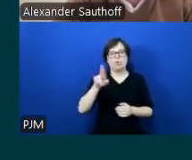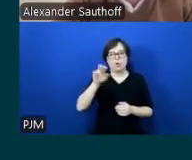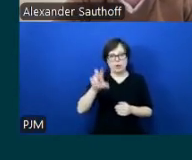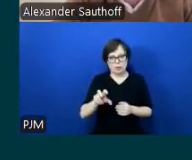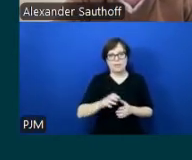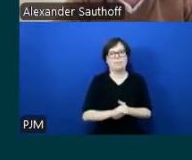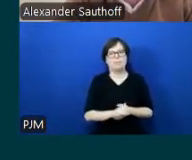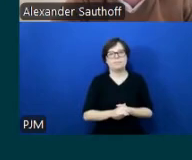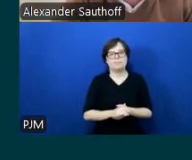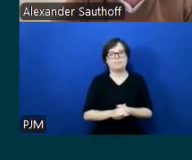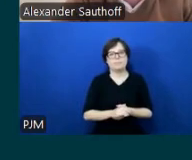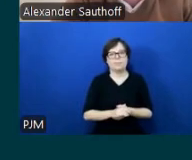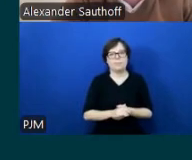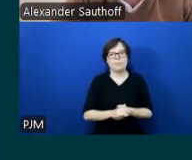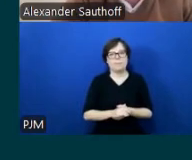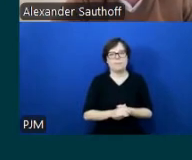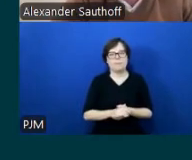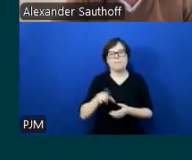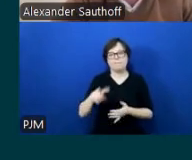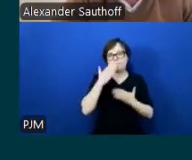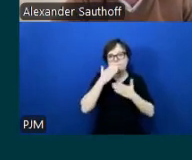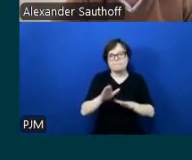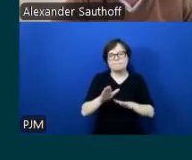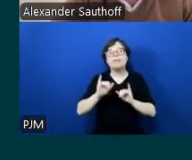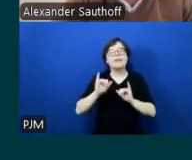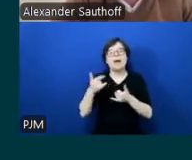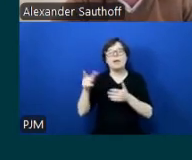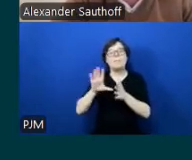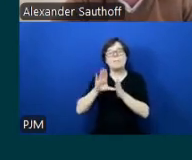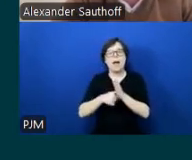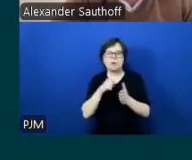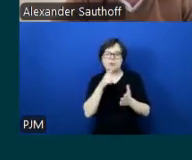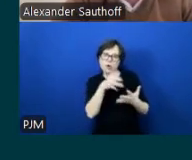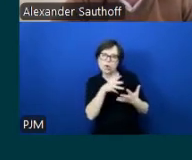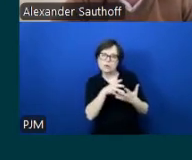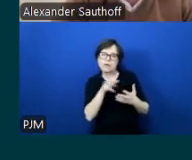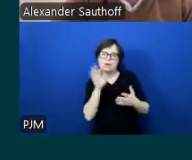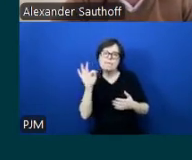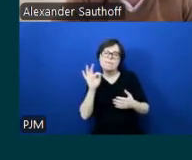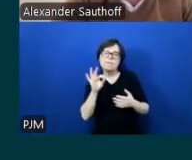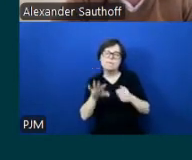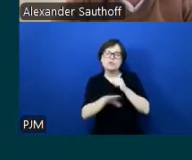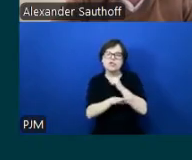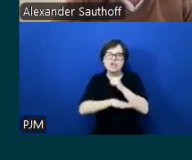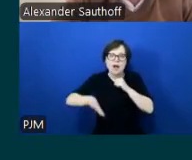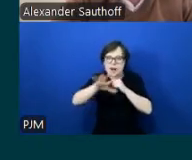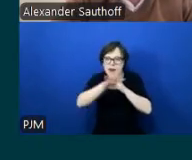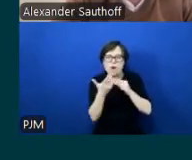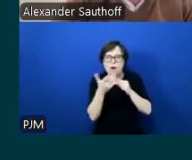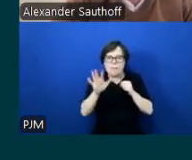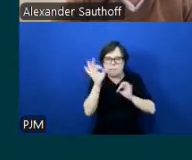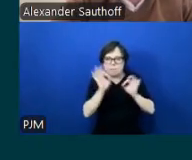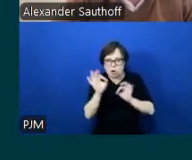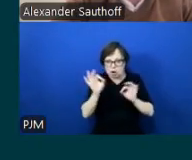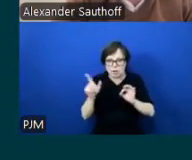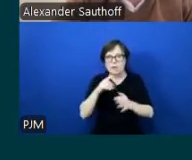is assessing its tree cover. So by means of LiDAR technology, using planes or using drones. And